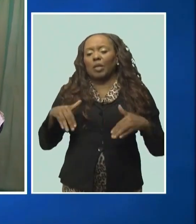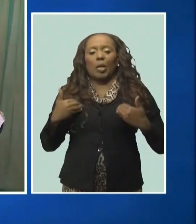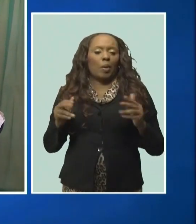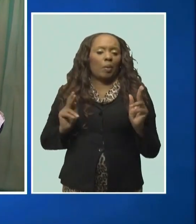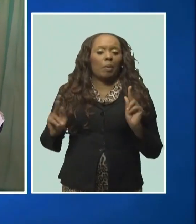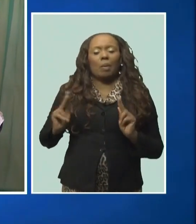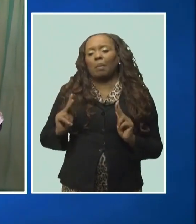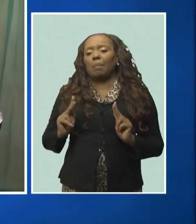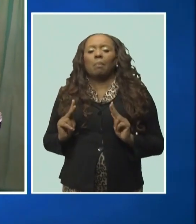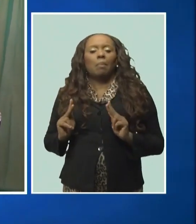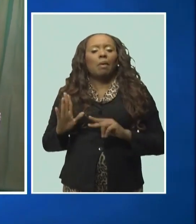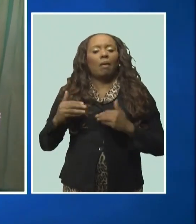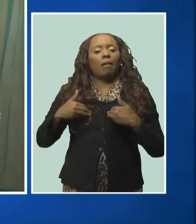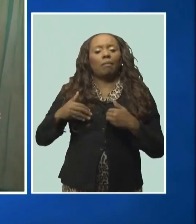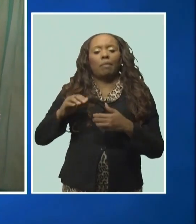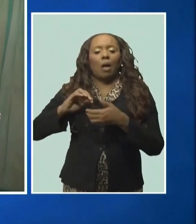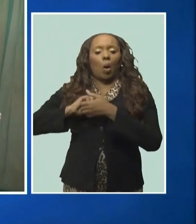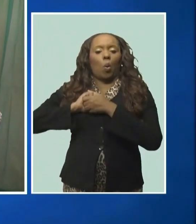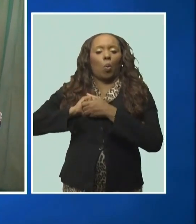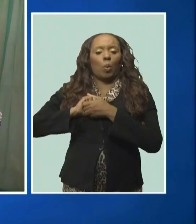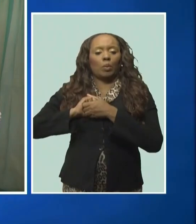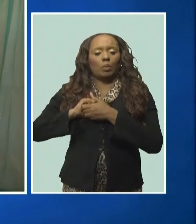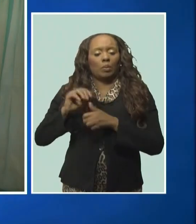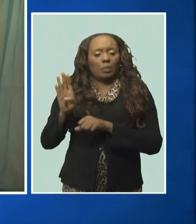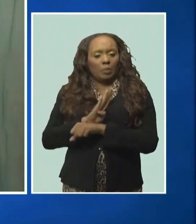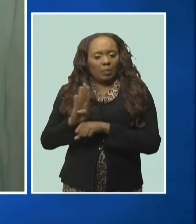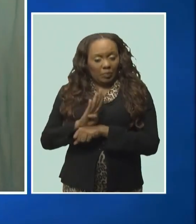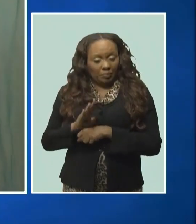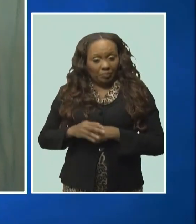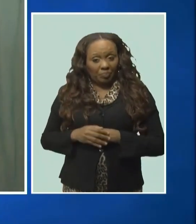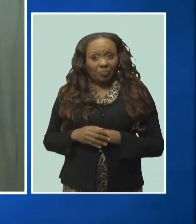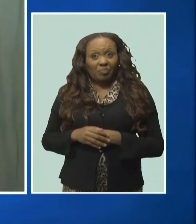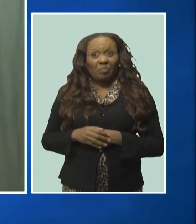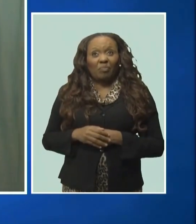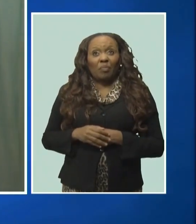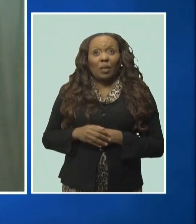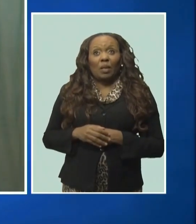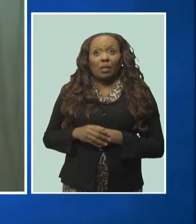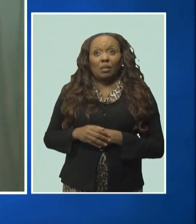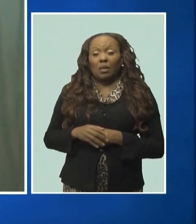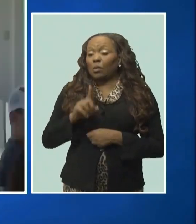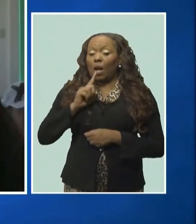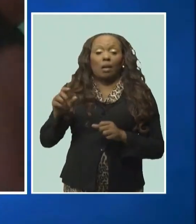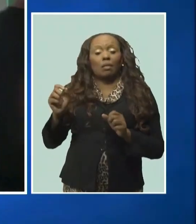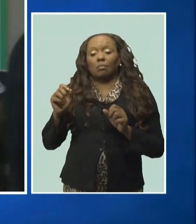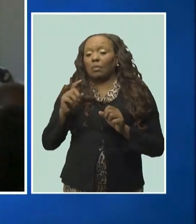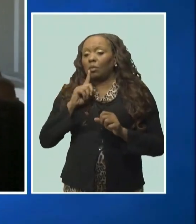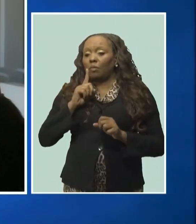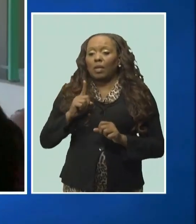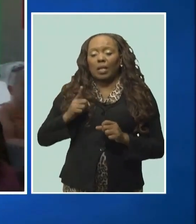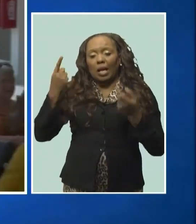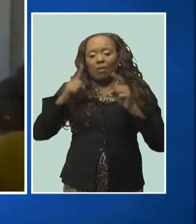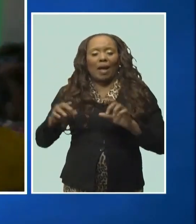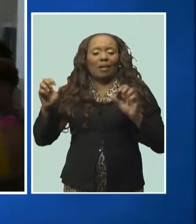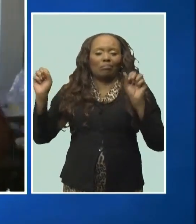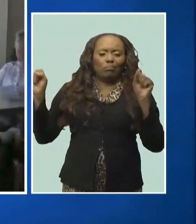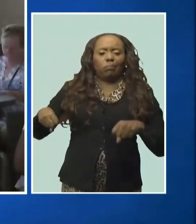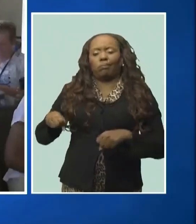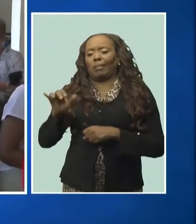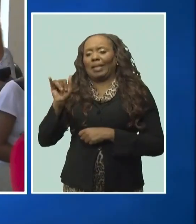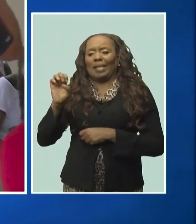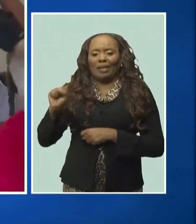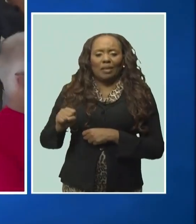entrepreneurship in Barbados and obviously say yes to YES. Such exhibits are expected to benefit not just the YES clients, but